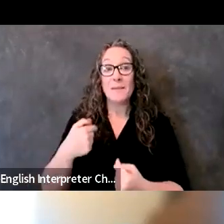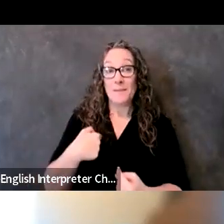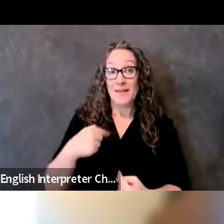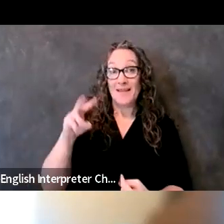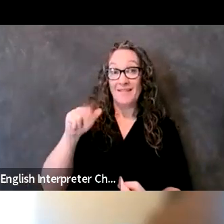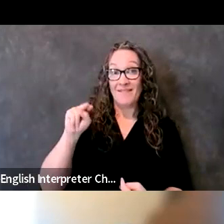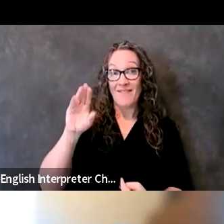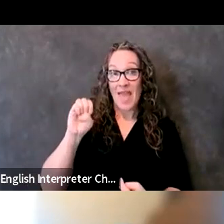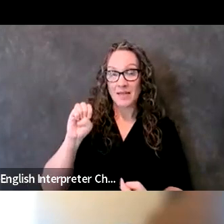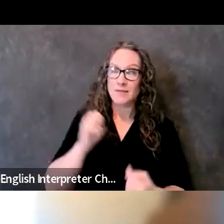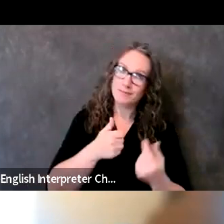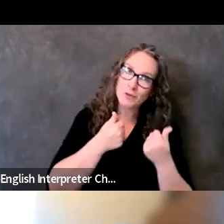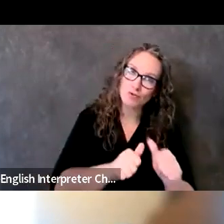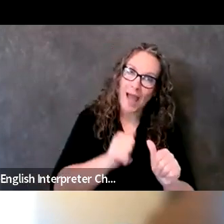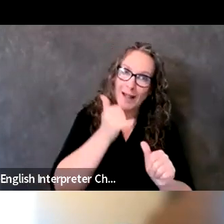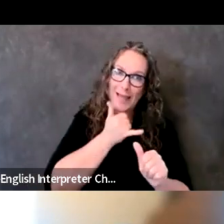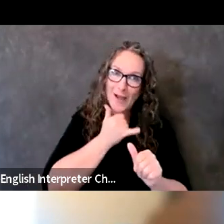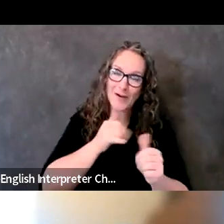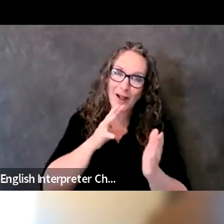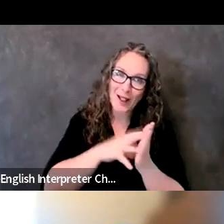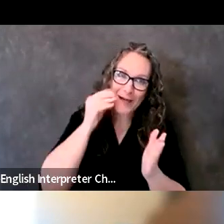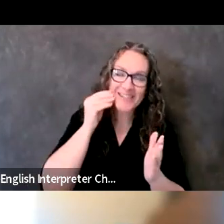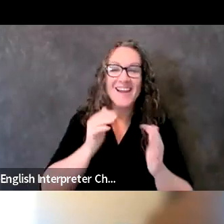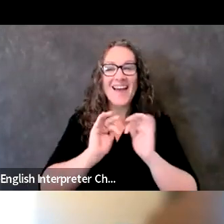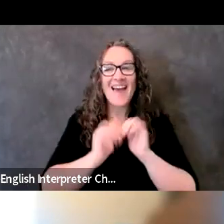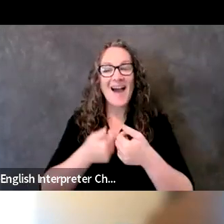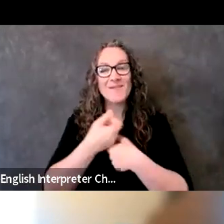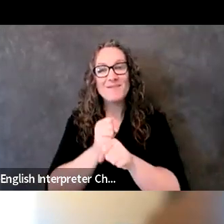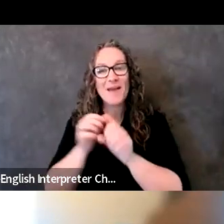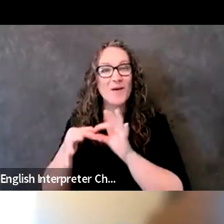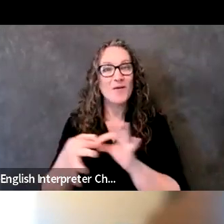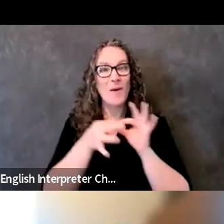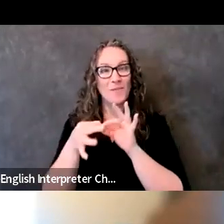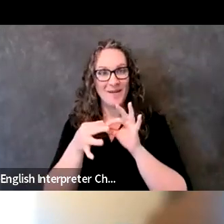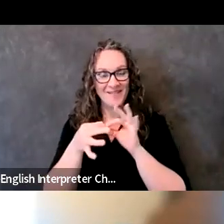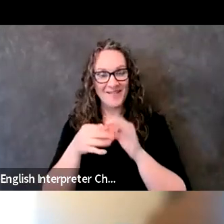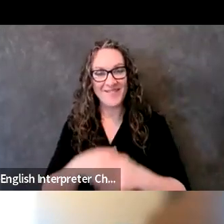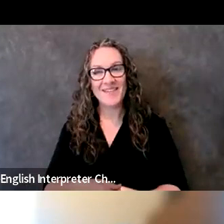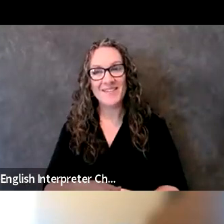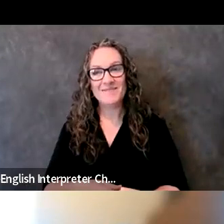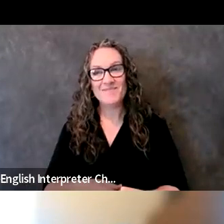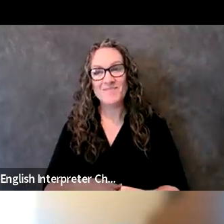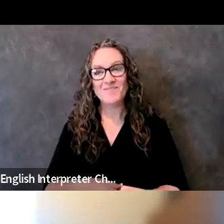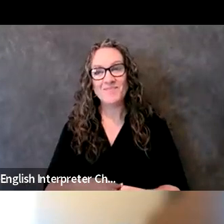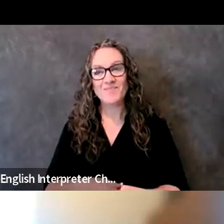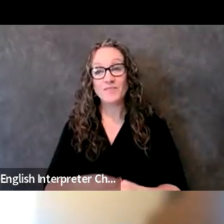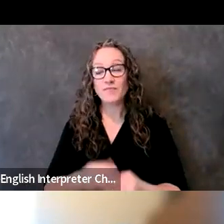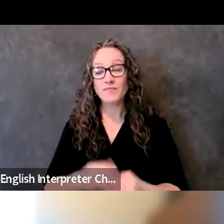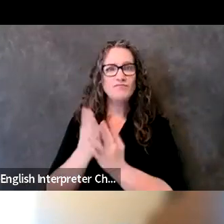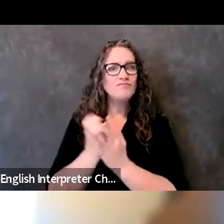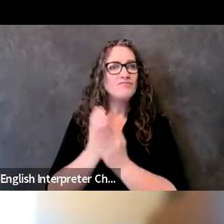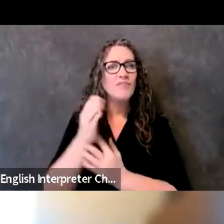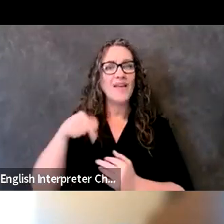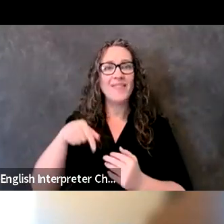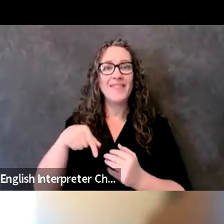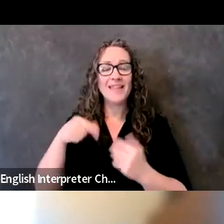have figured out how to make that a cooperative effort. And that would be my advice. Throughout this panel, you're going to hear me say,